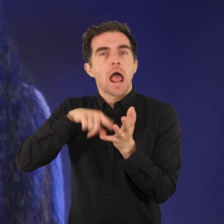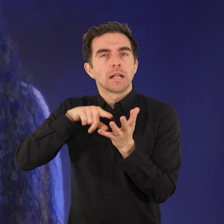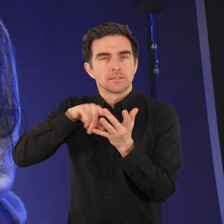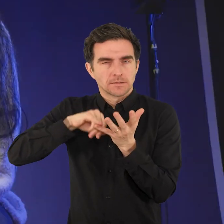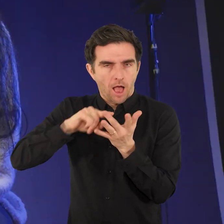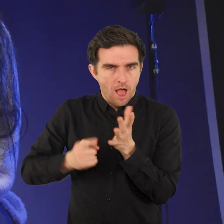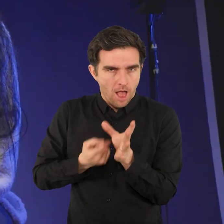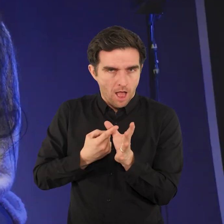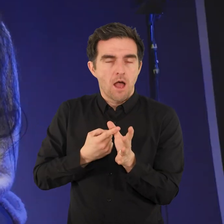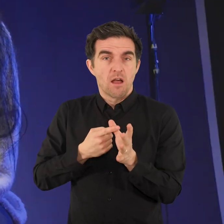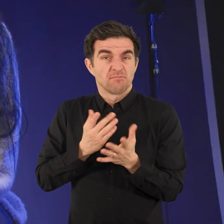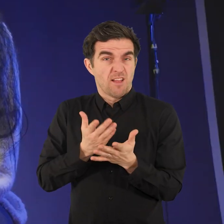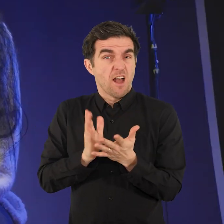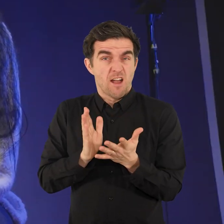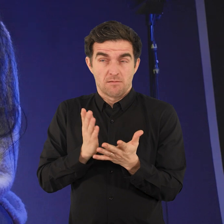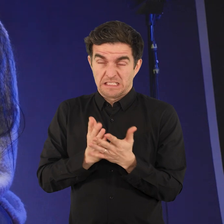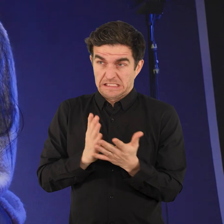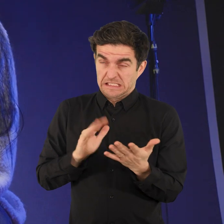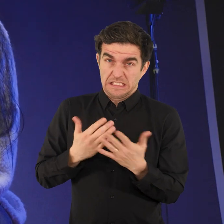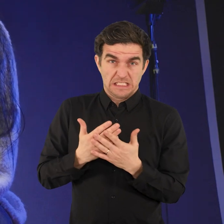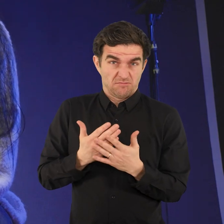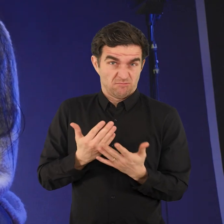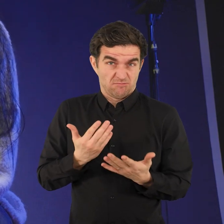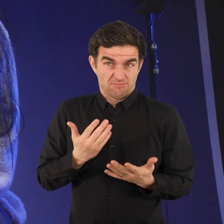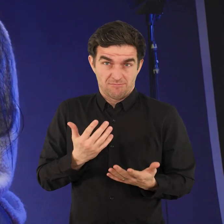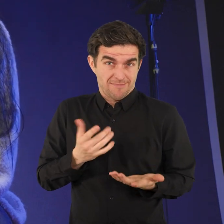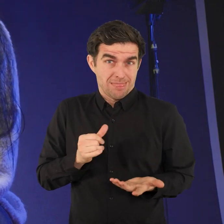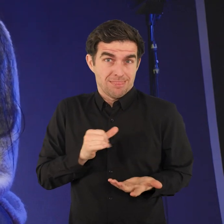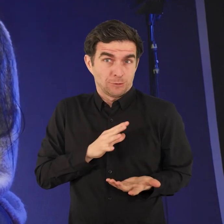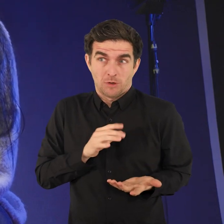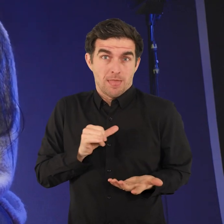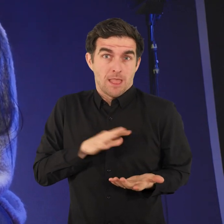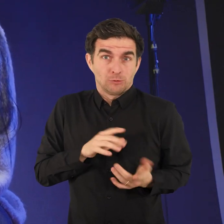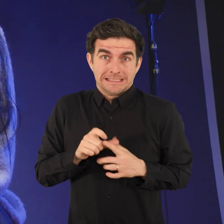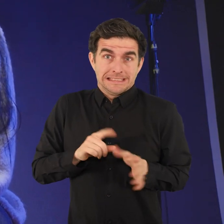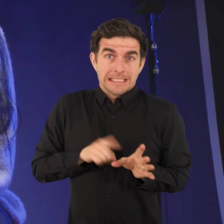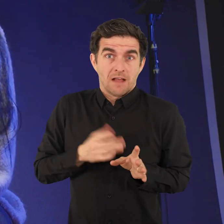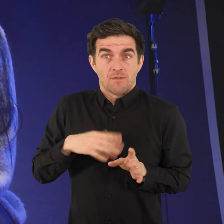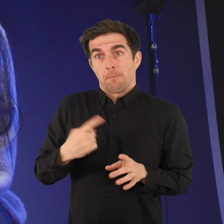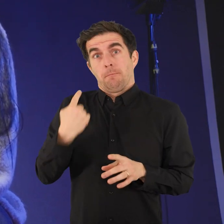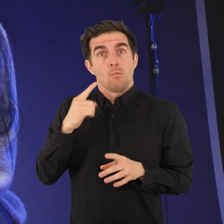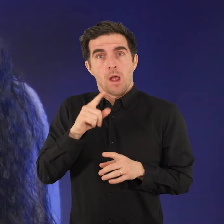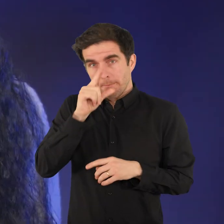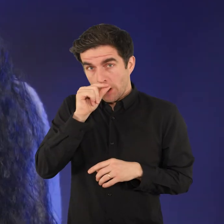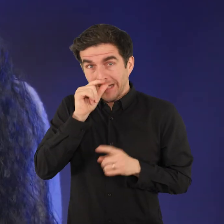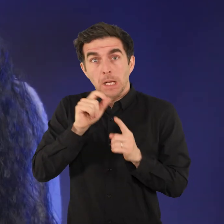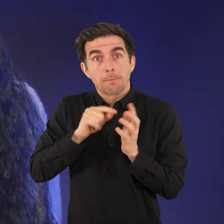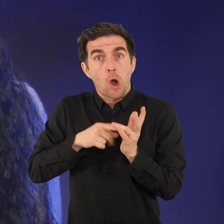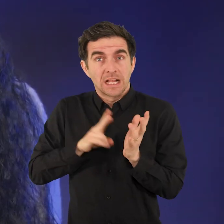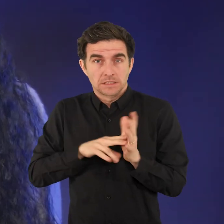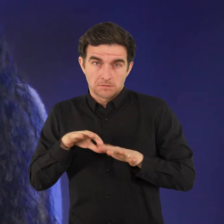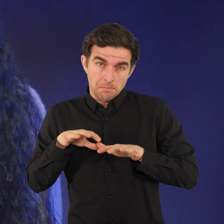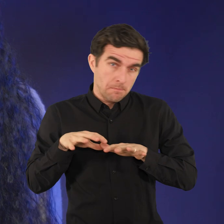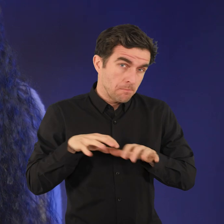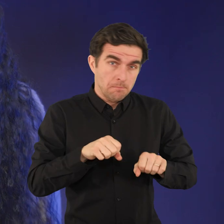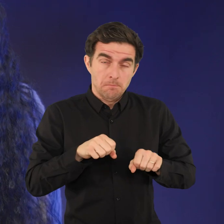Vinnytsia. So clearly it's been 1,000 days since Putin invaded Ukraine, and it